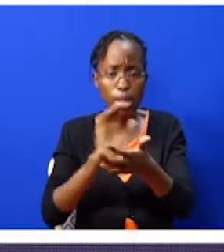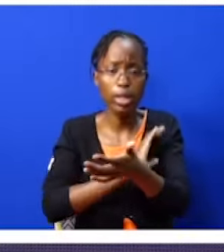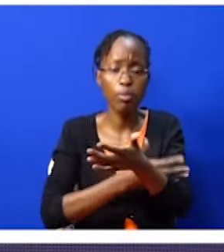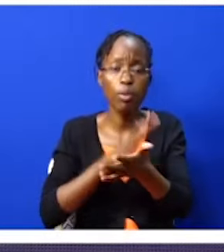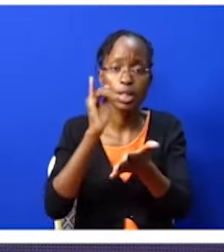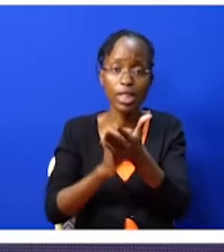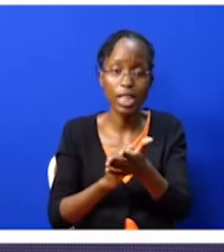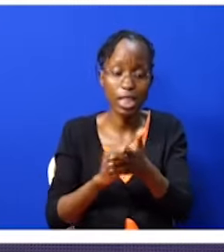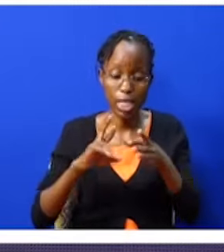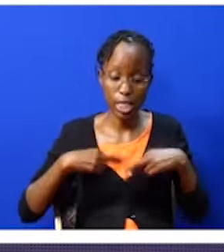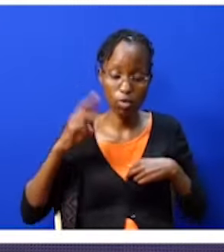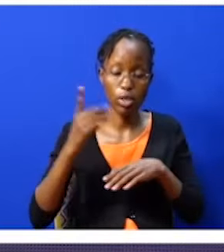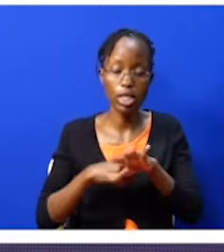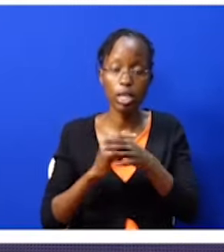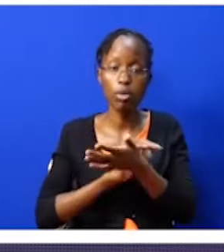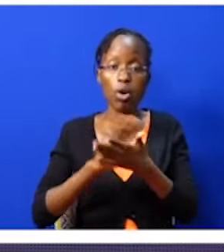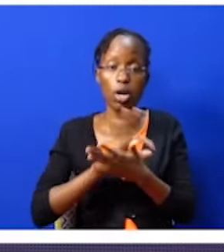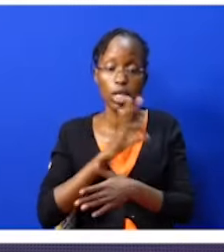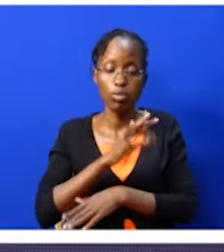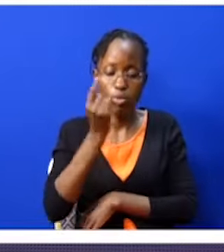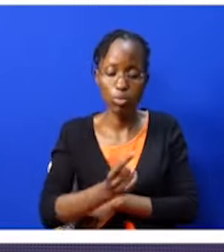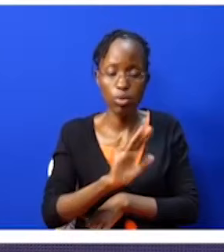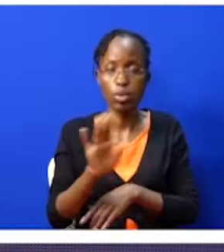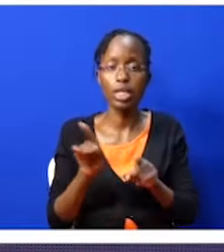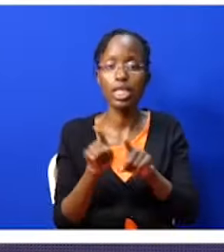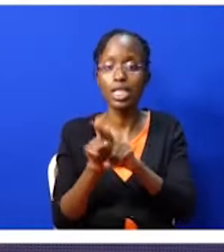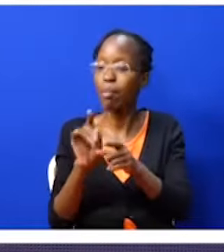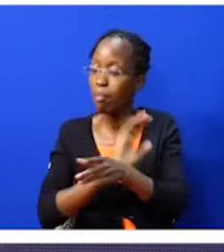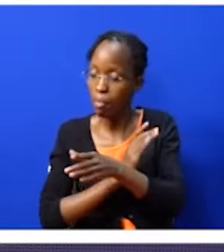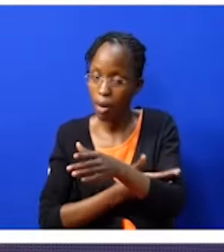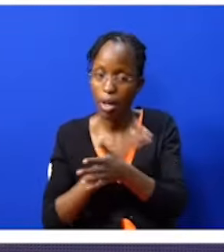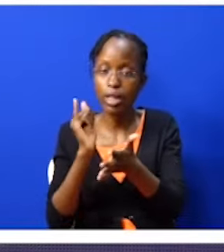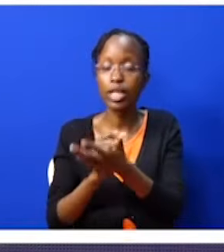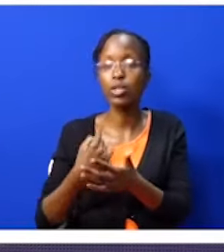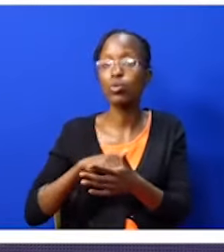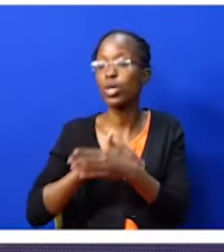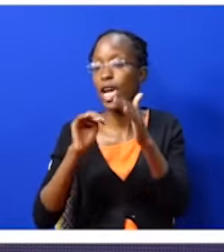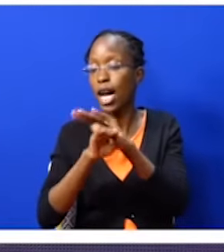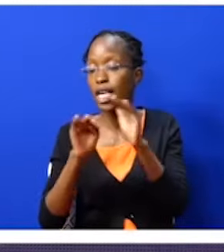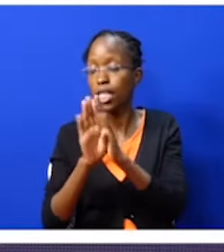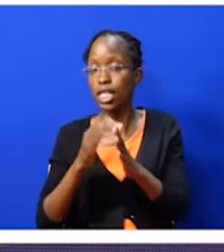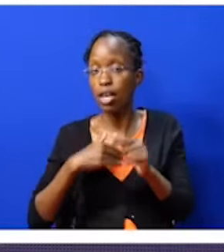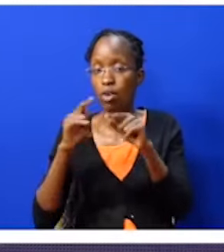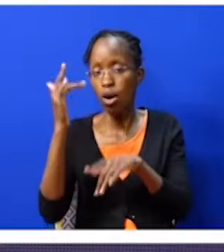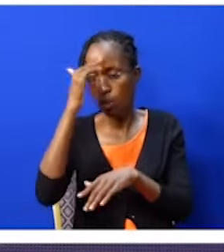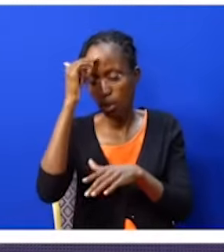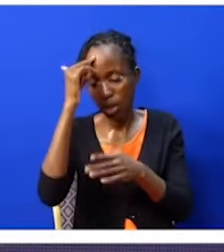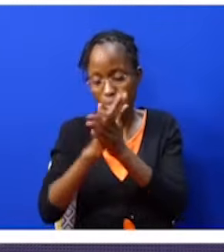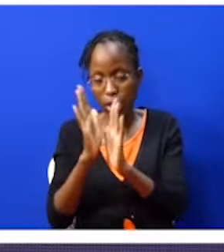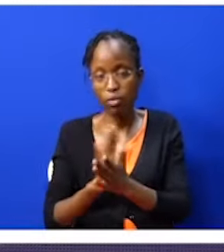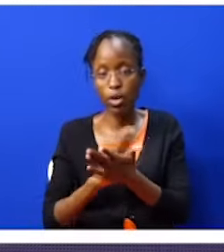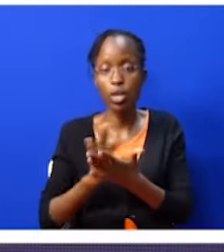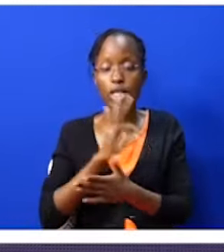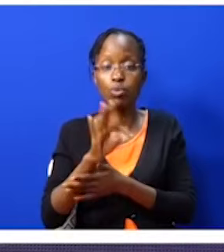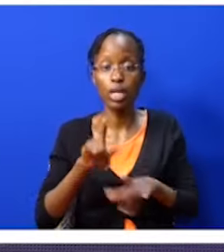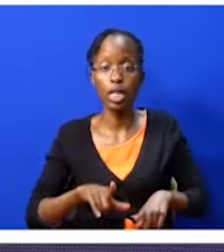have access to when the Holy Spirit came upon them. And it is the same power that we have access to today, because as believers, the Holy